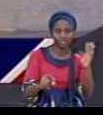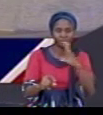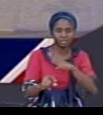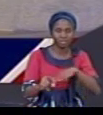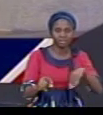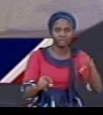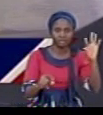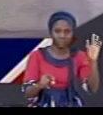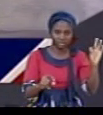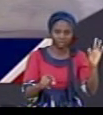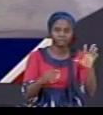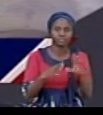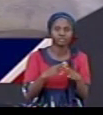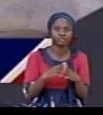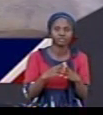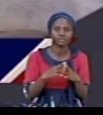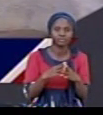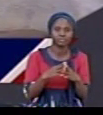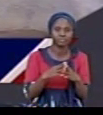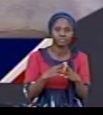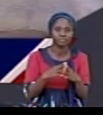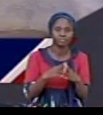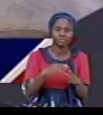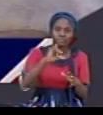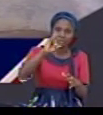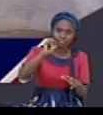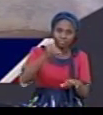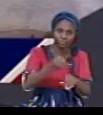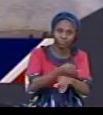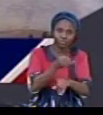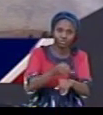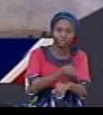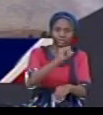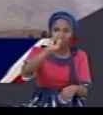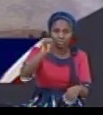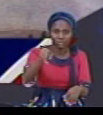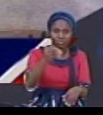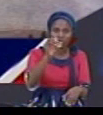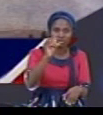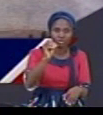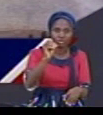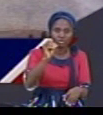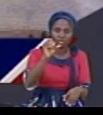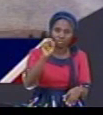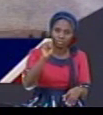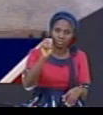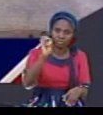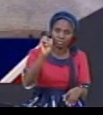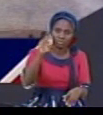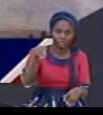and 9. Joseph had challenges,